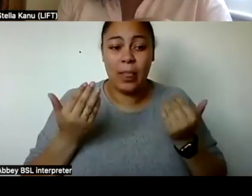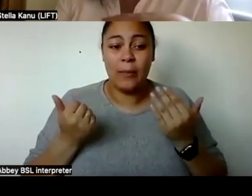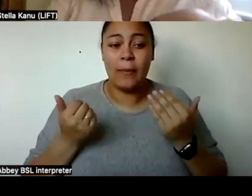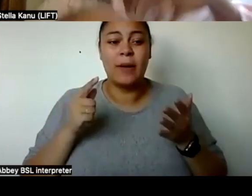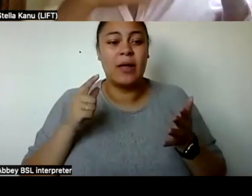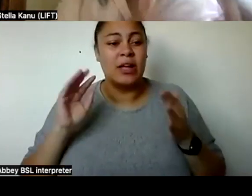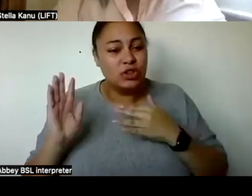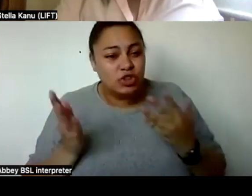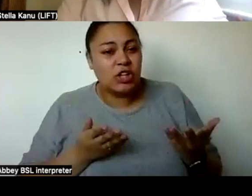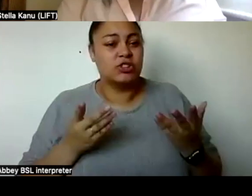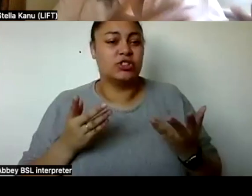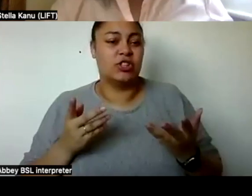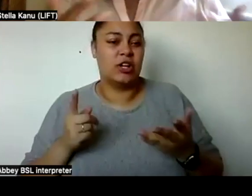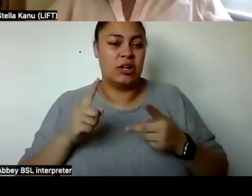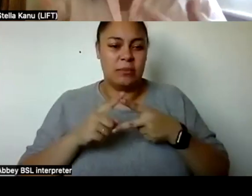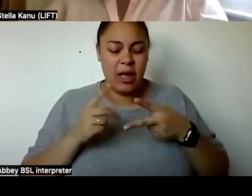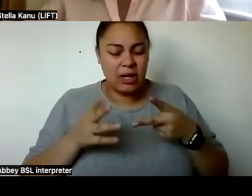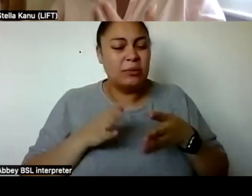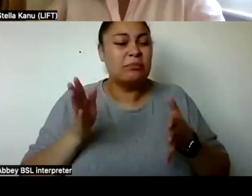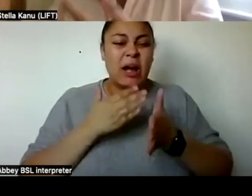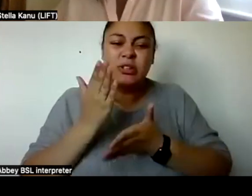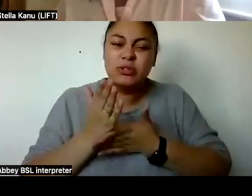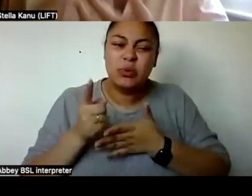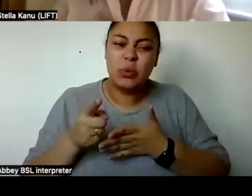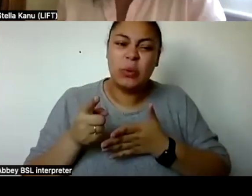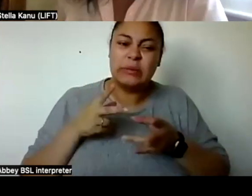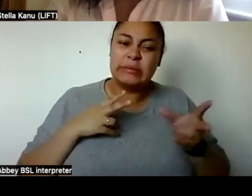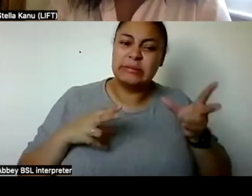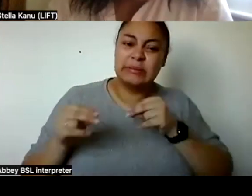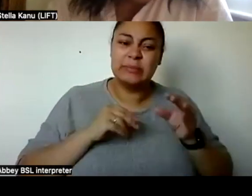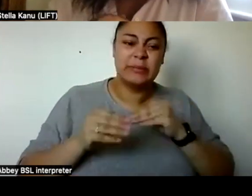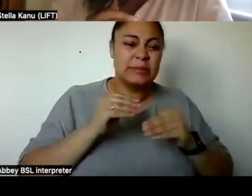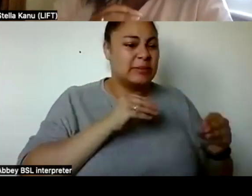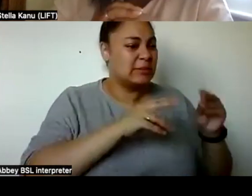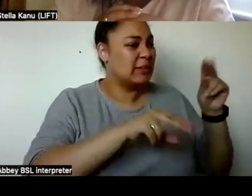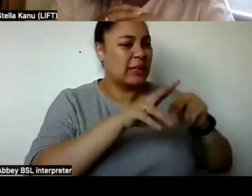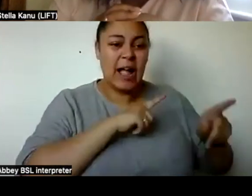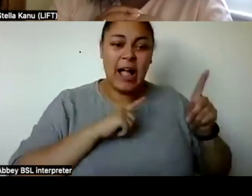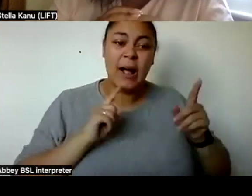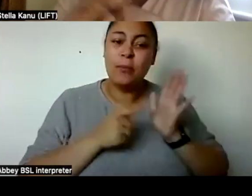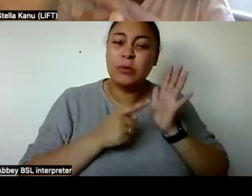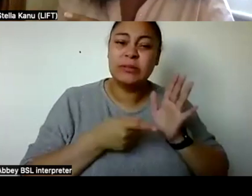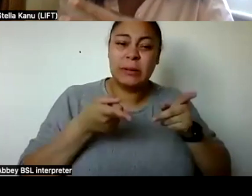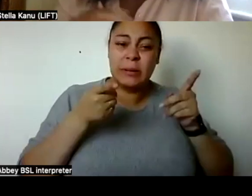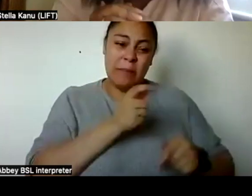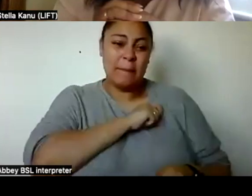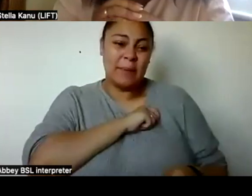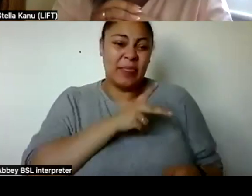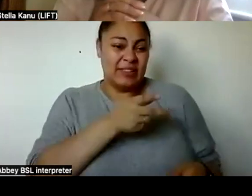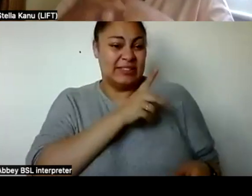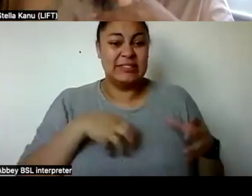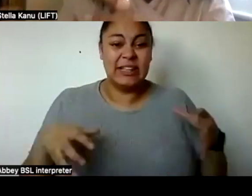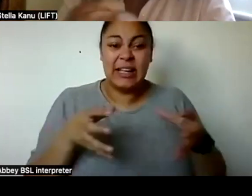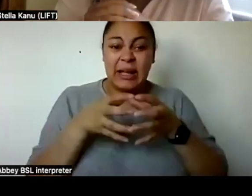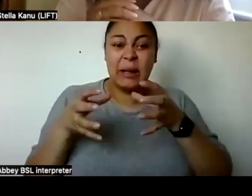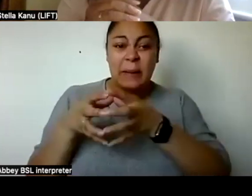sure that they get to speak to every single important member of their team, or if they're working with young people, to get